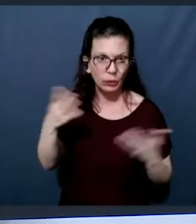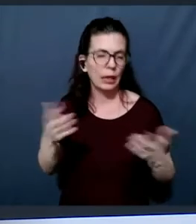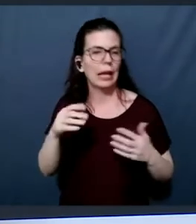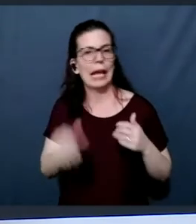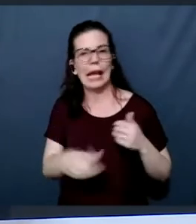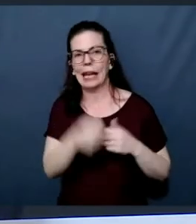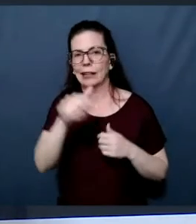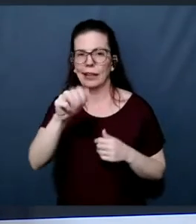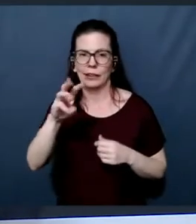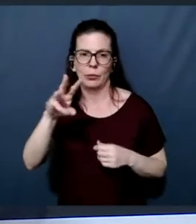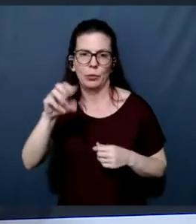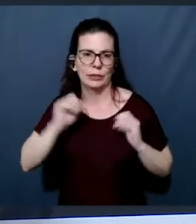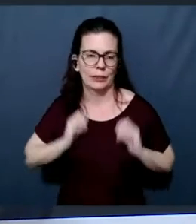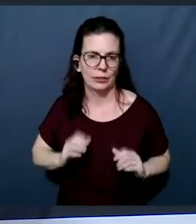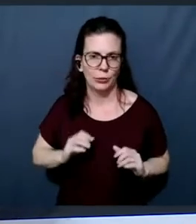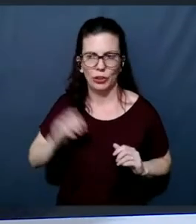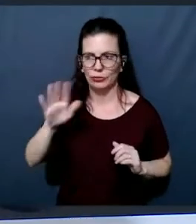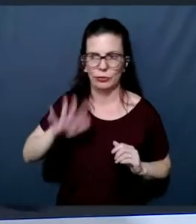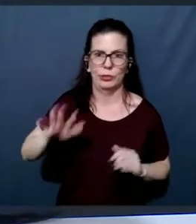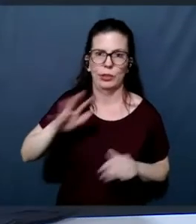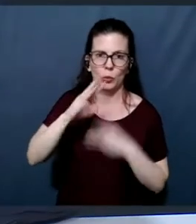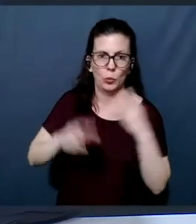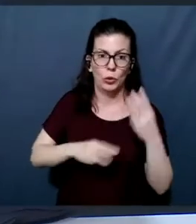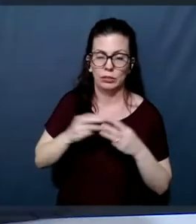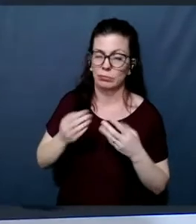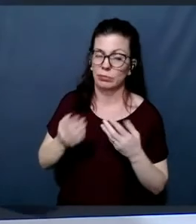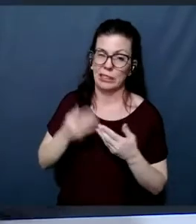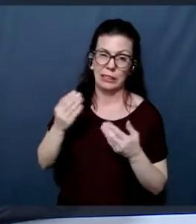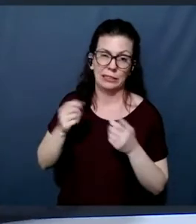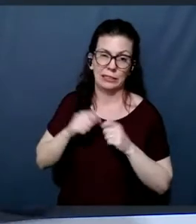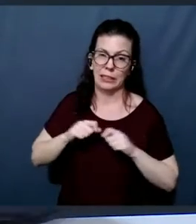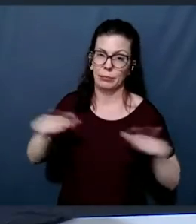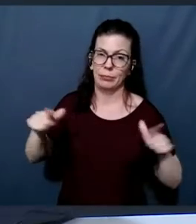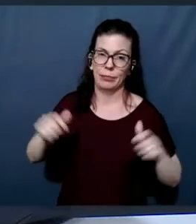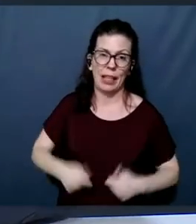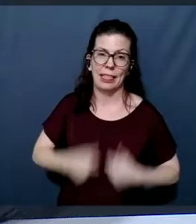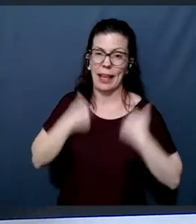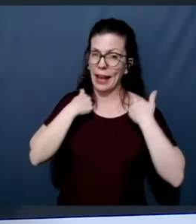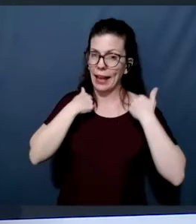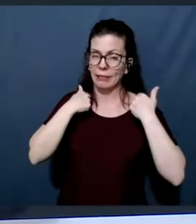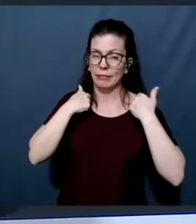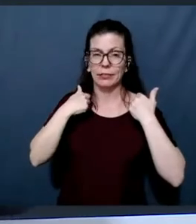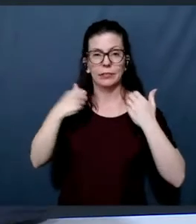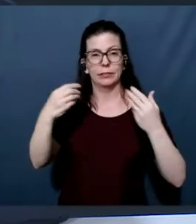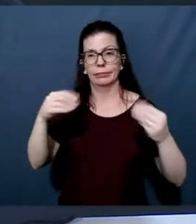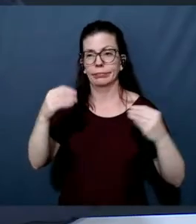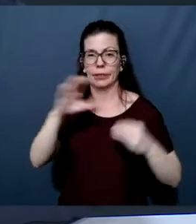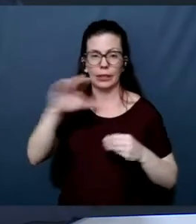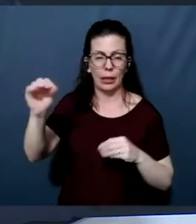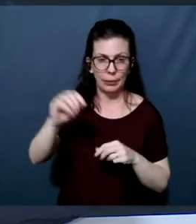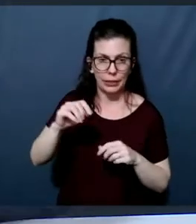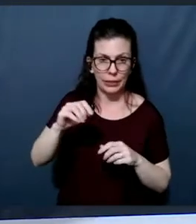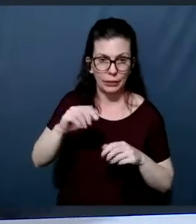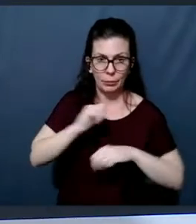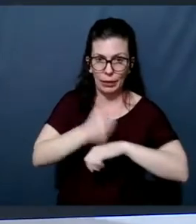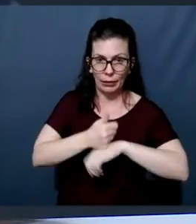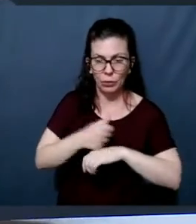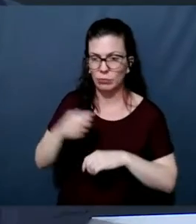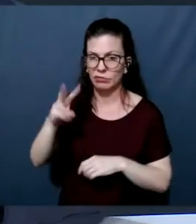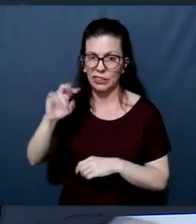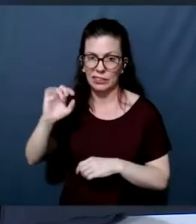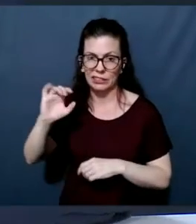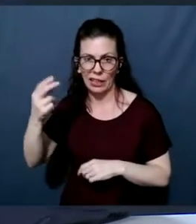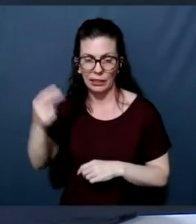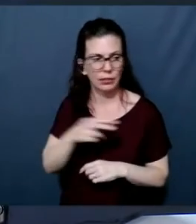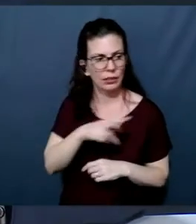world can easily go live on an e-commerce platform, ours, VTEX, in 30 to 60 days, not getting a